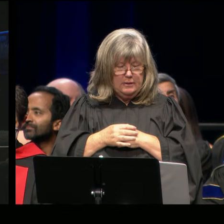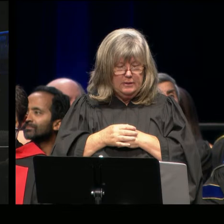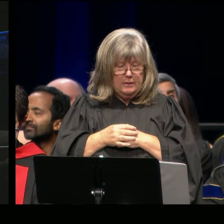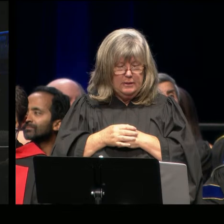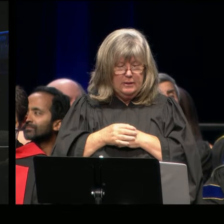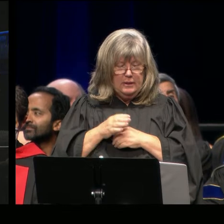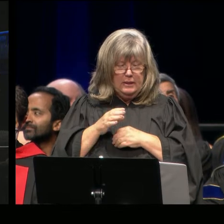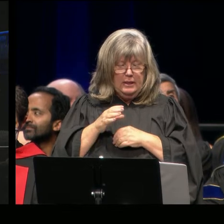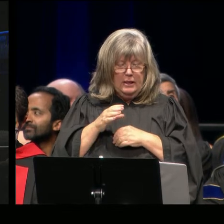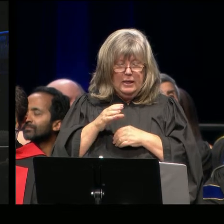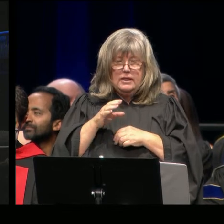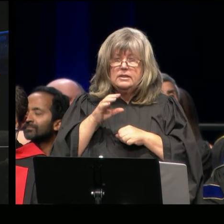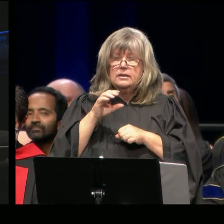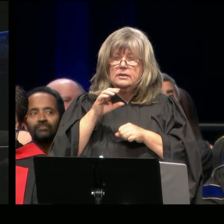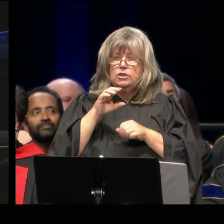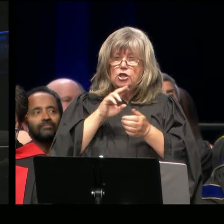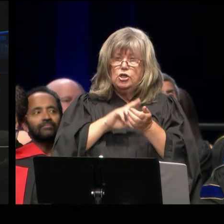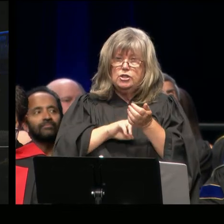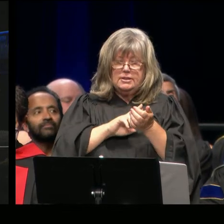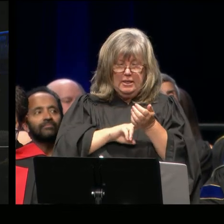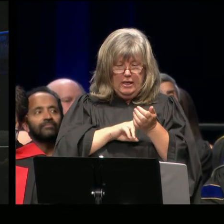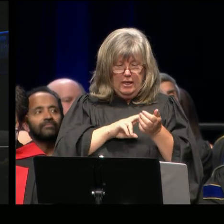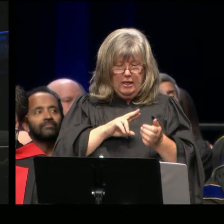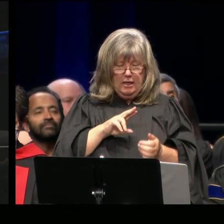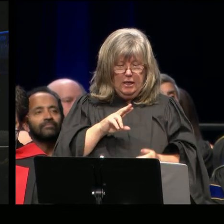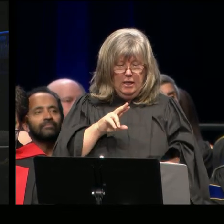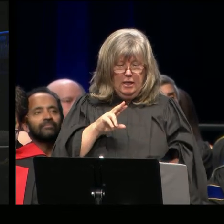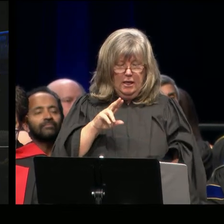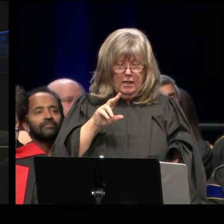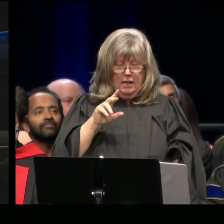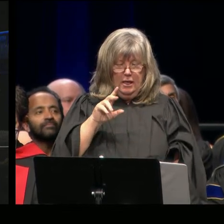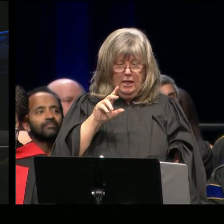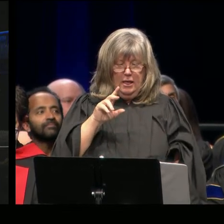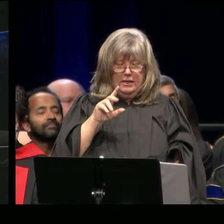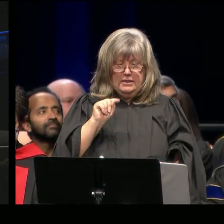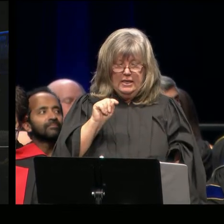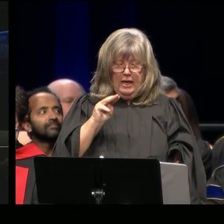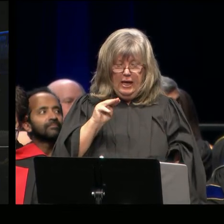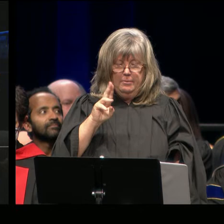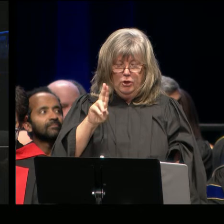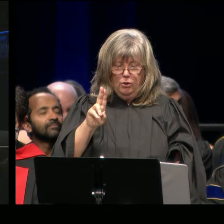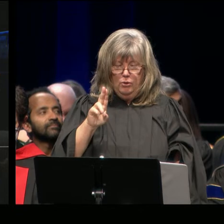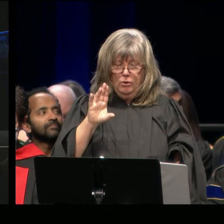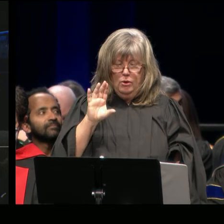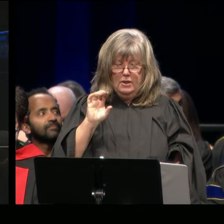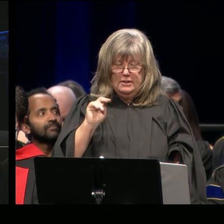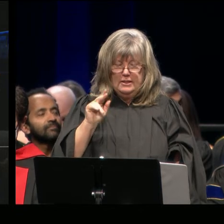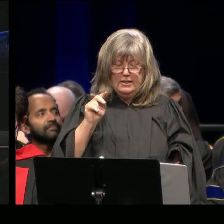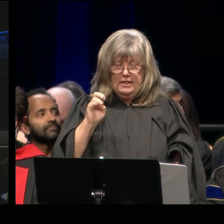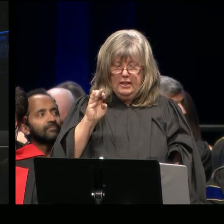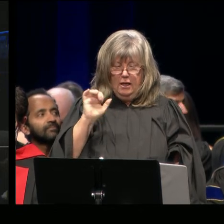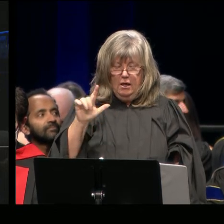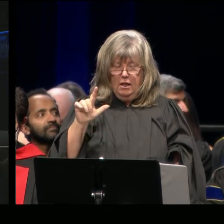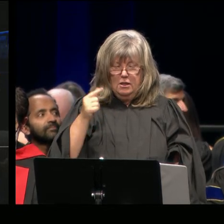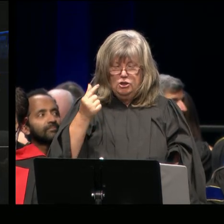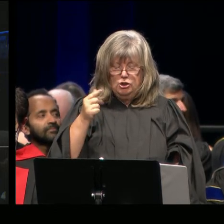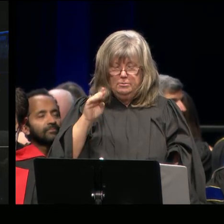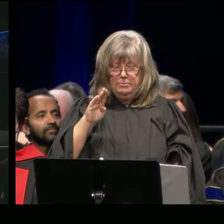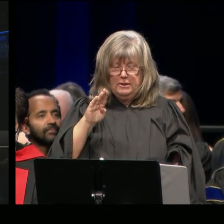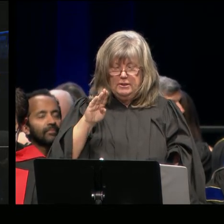Bachelor of Science in Nursing in Toronto Metropolitan Centennial George Brown Collaborative Nursing.